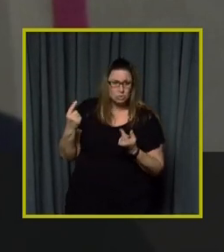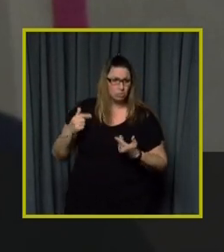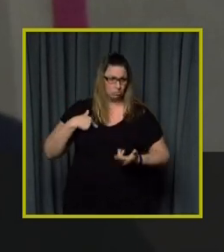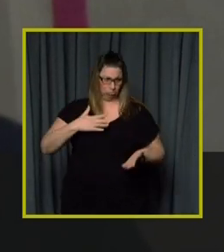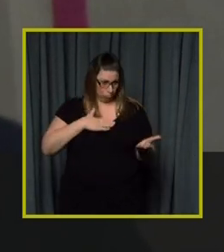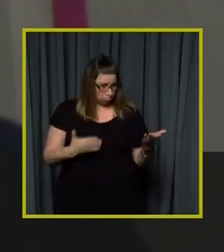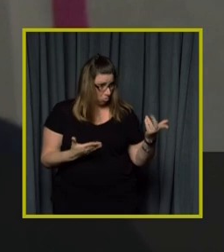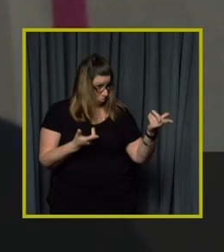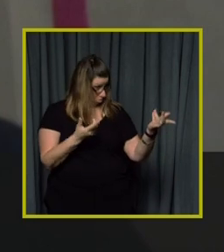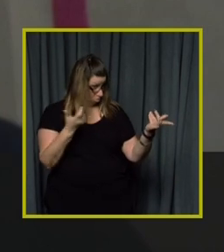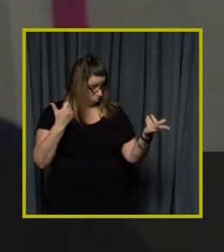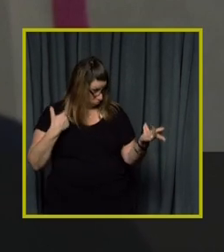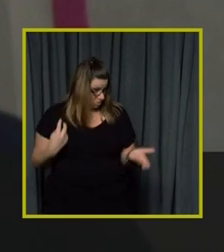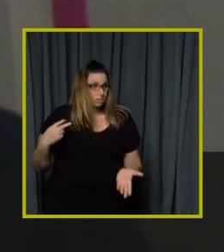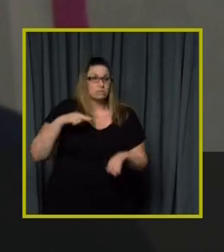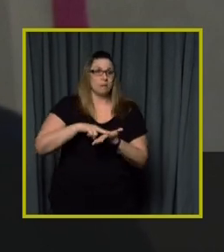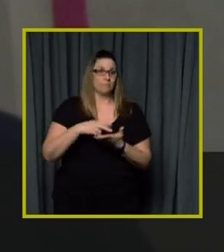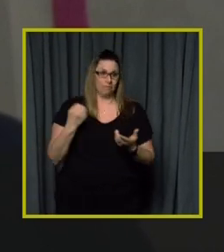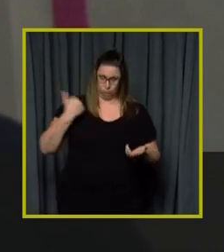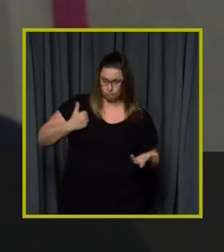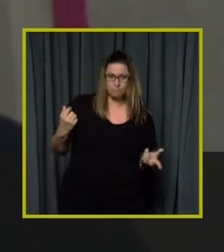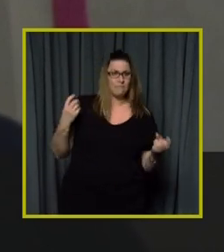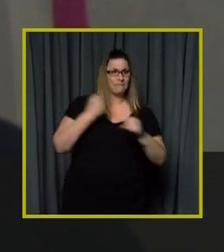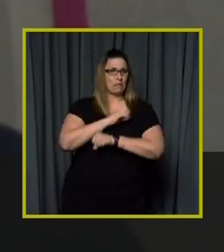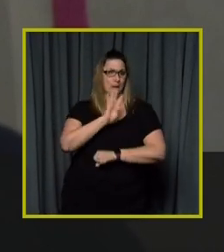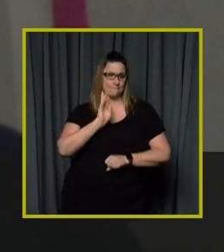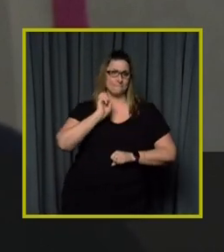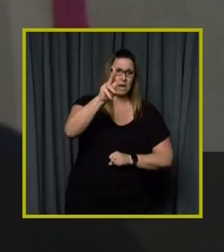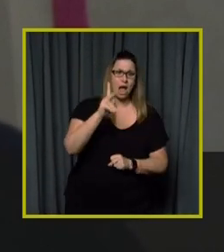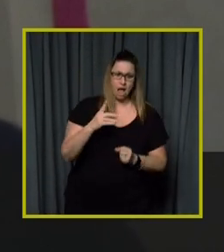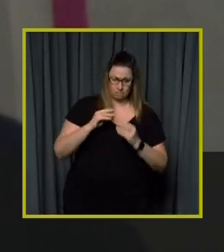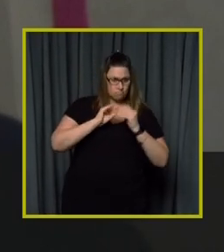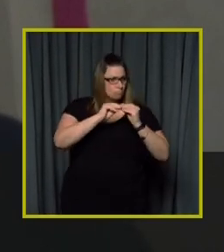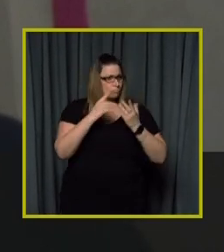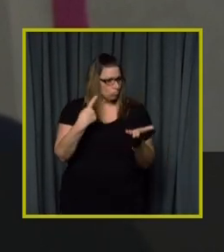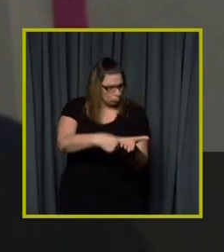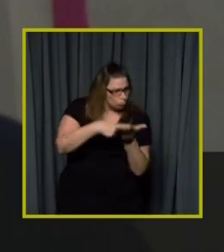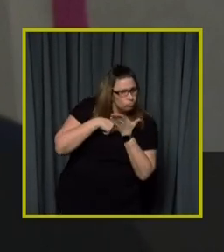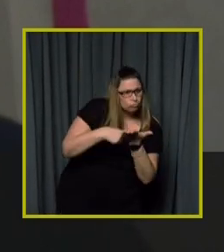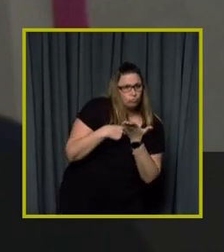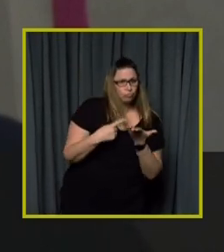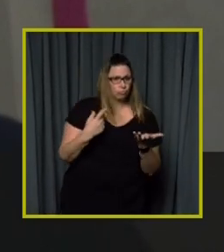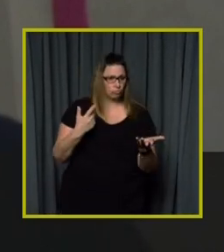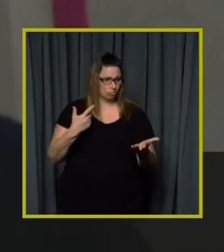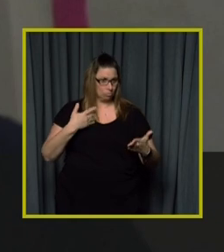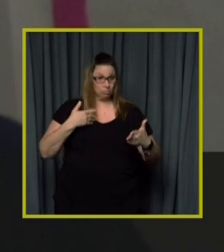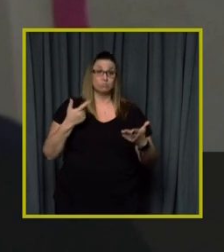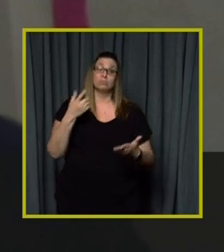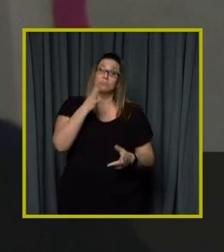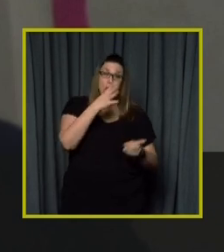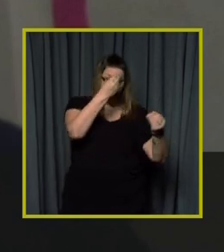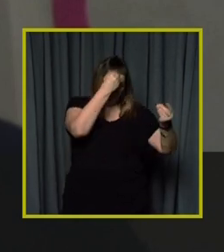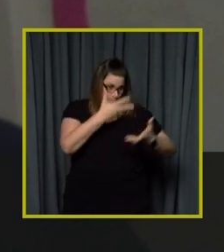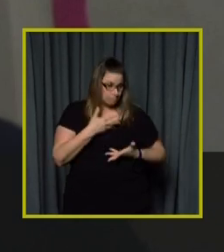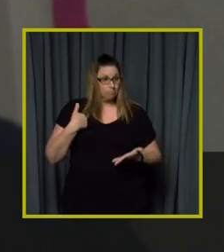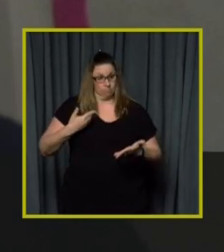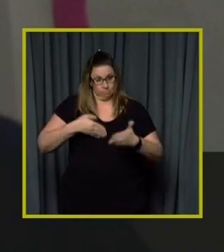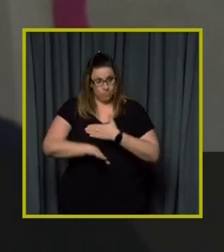been fighting all my life. I was born with cerebral palsy, and my parents were told I would never walk or